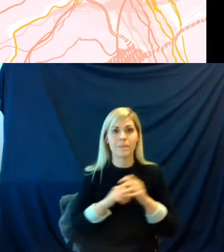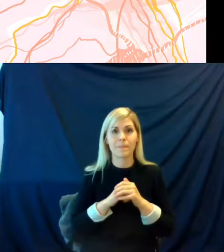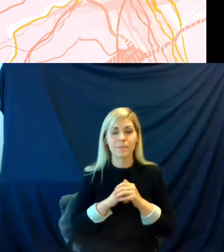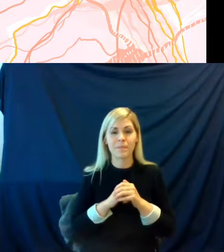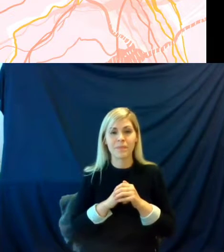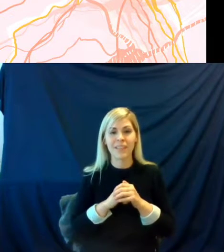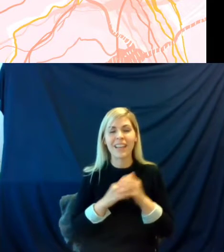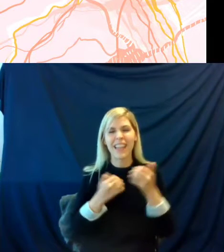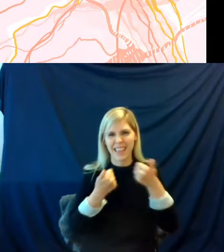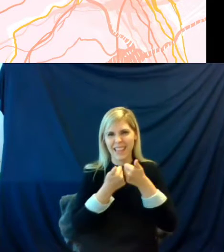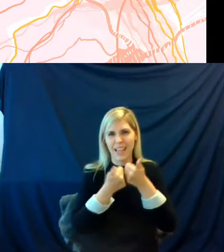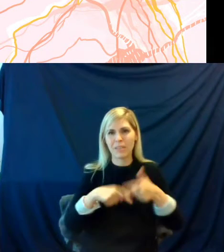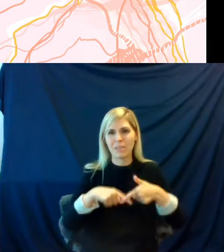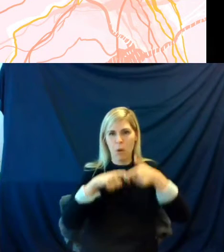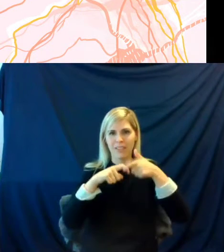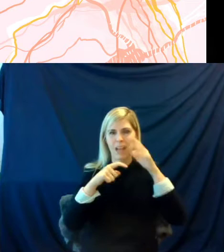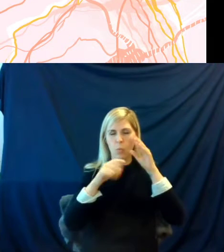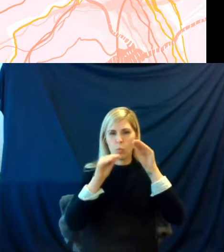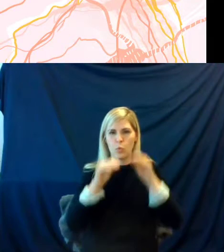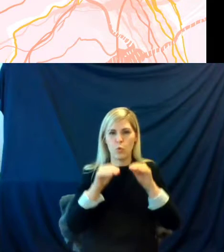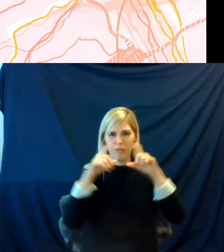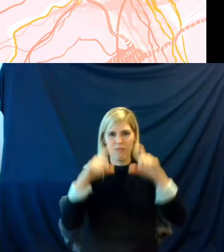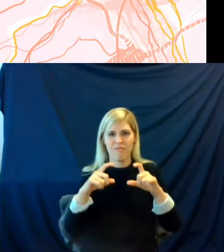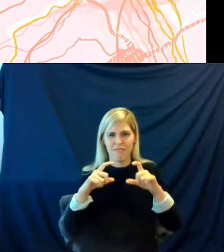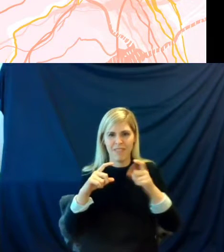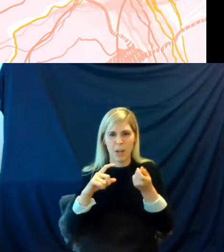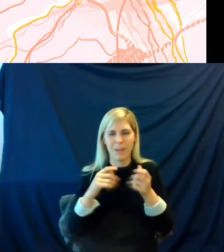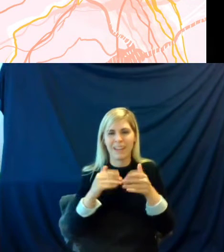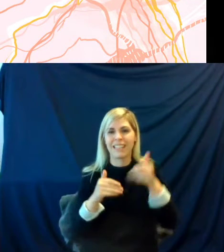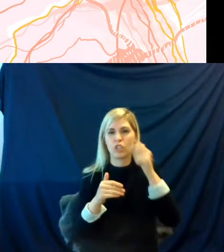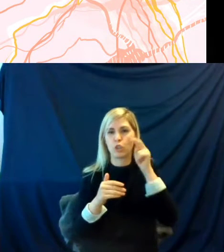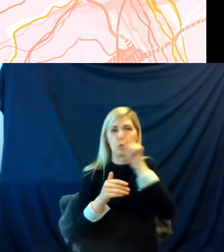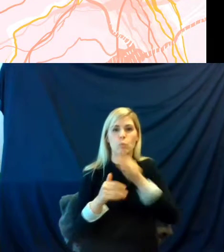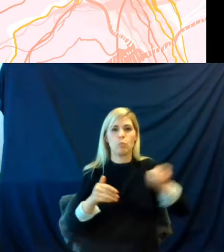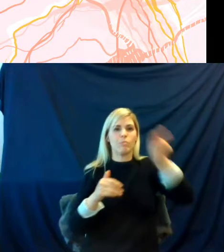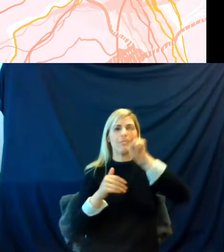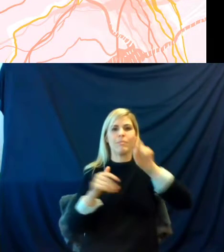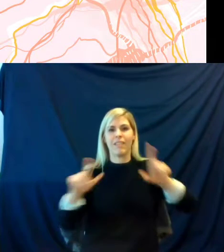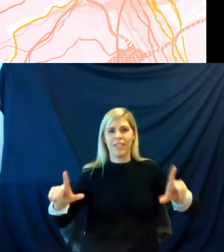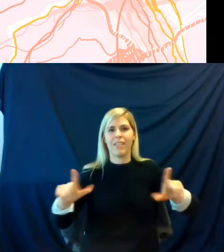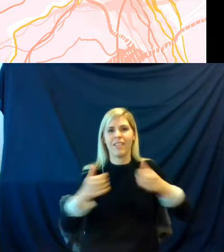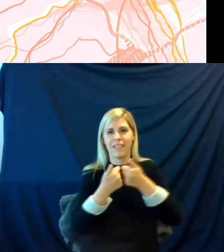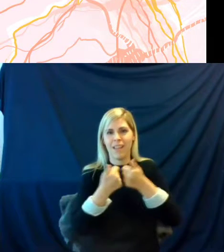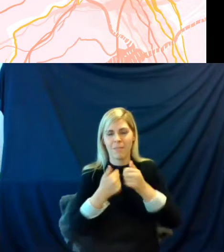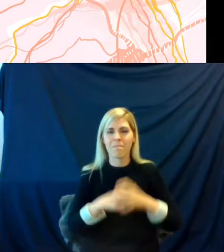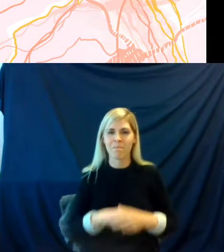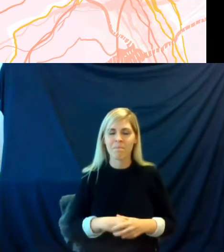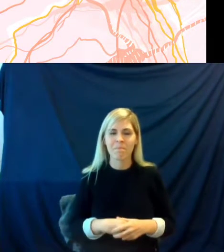Okay, so now the game is paused. I'll just move the box out of the way so it's a little bit easier to see.